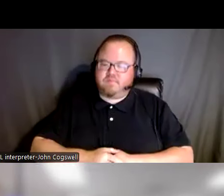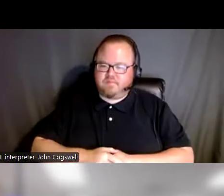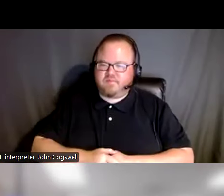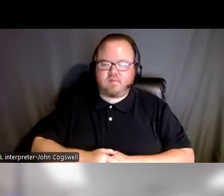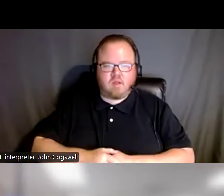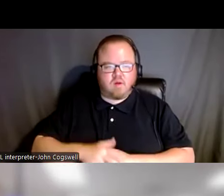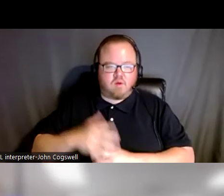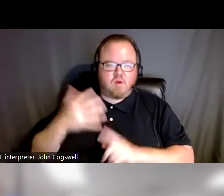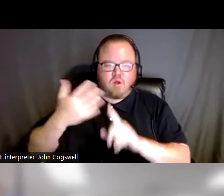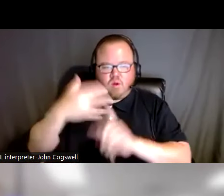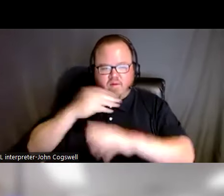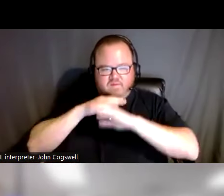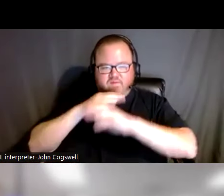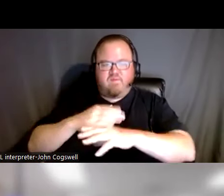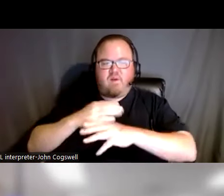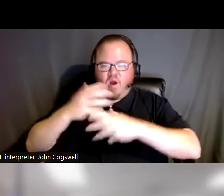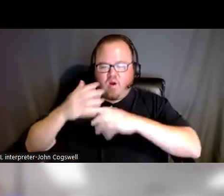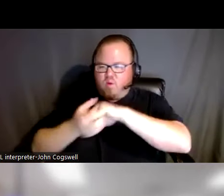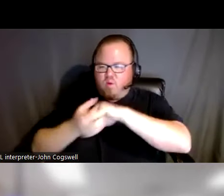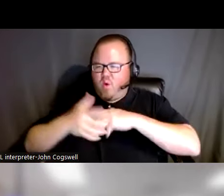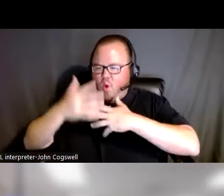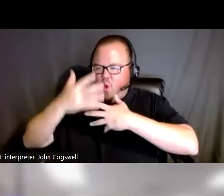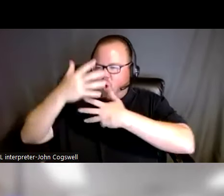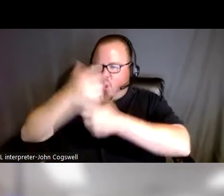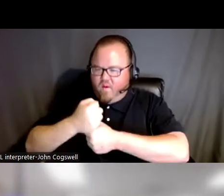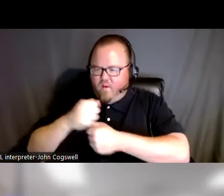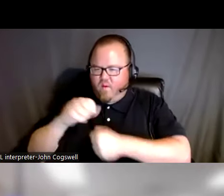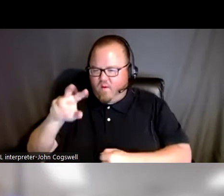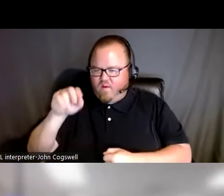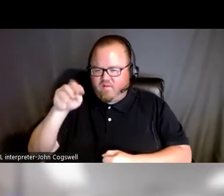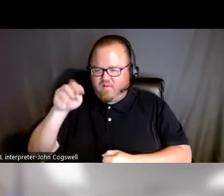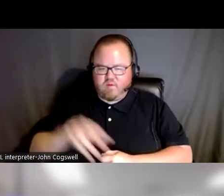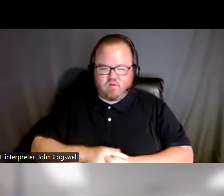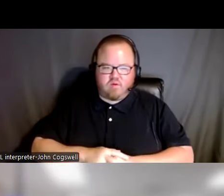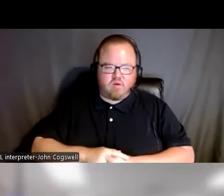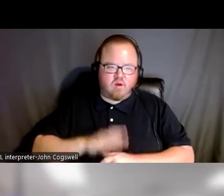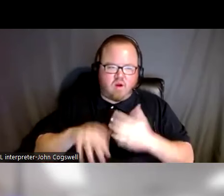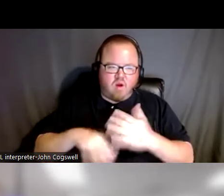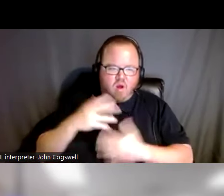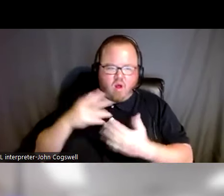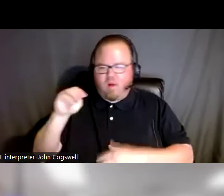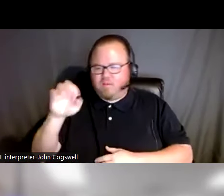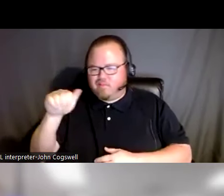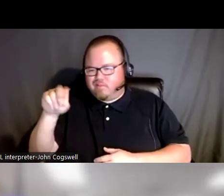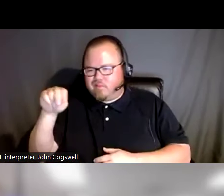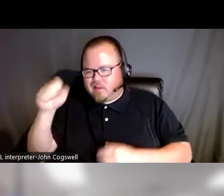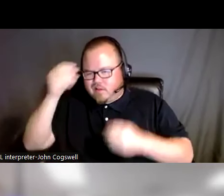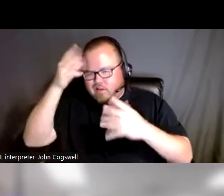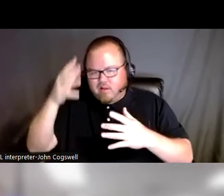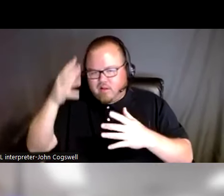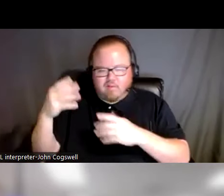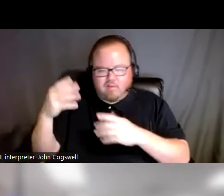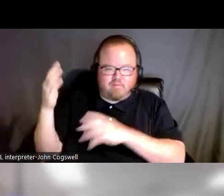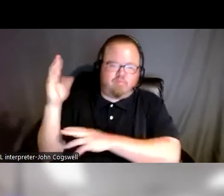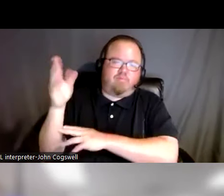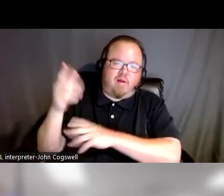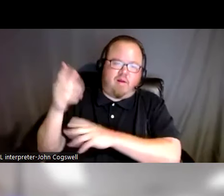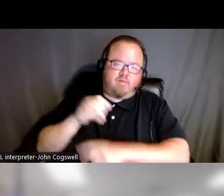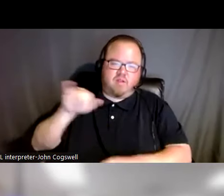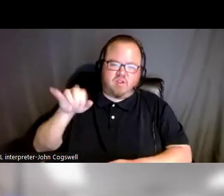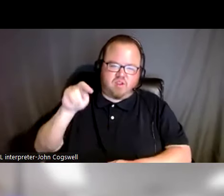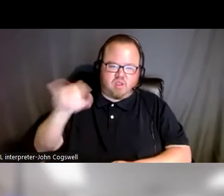Suicide Prevention Coalition overview, and then followed by means data in Riverside County presented by Jenny Duong. We have